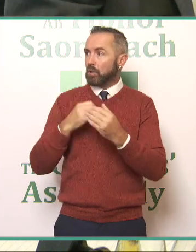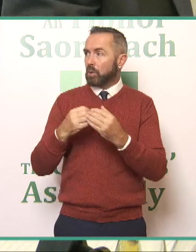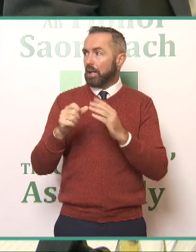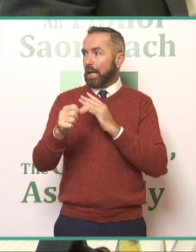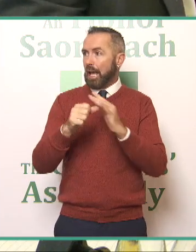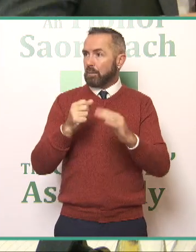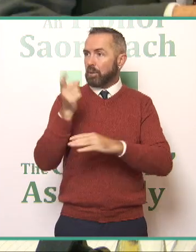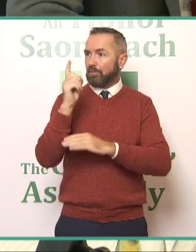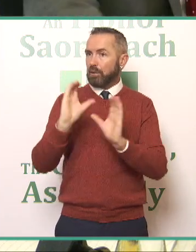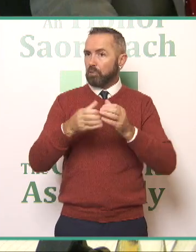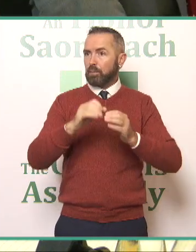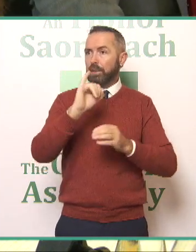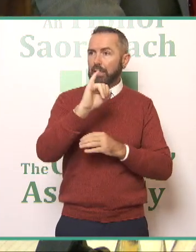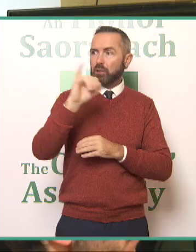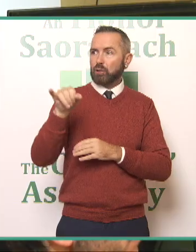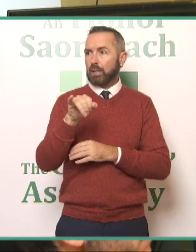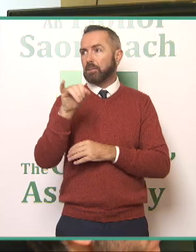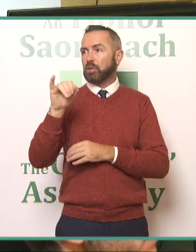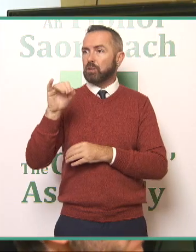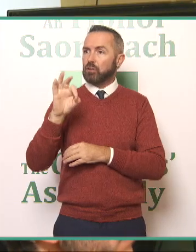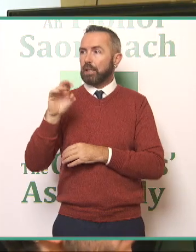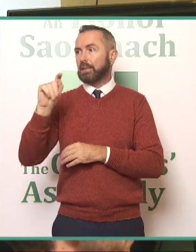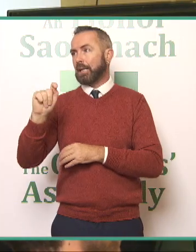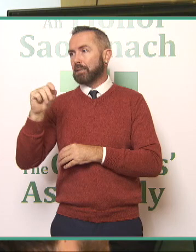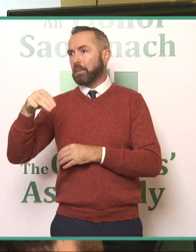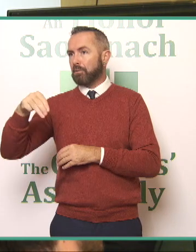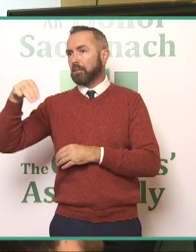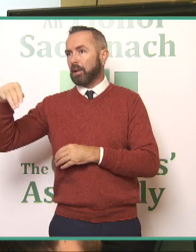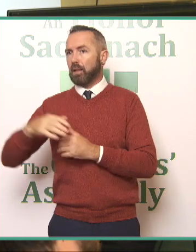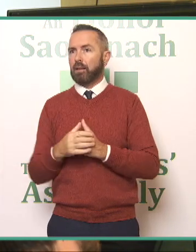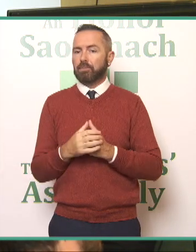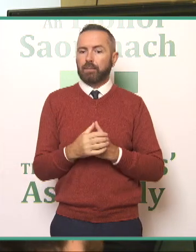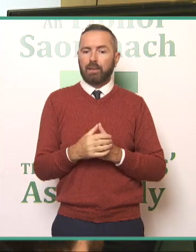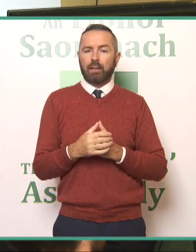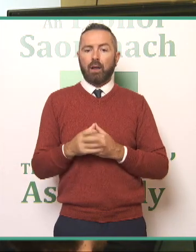expert advisory group, Ian, James, Jenny, Taz, Mary and Micheál.